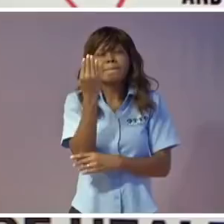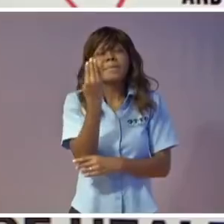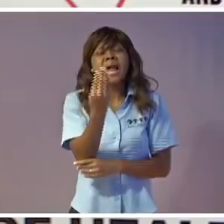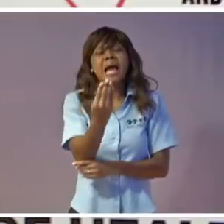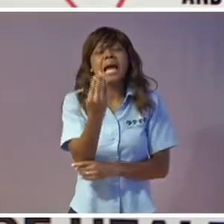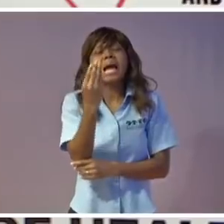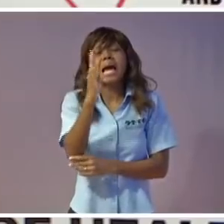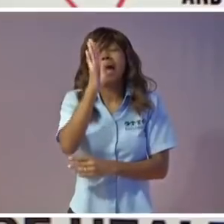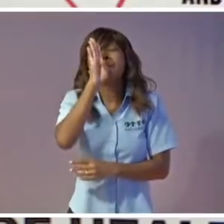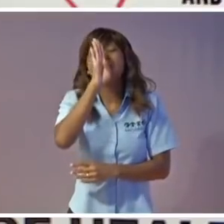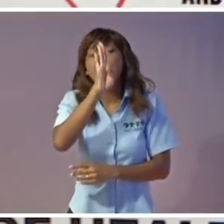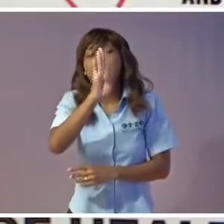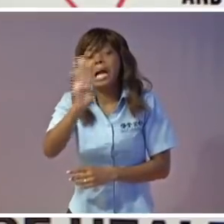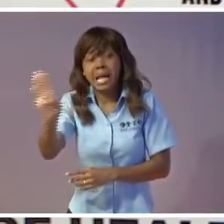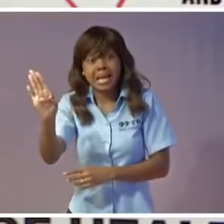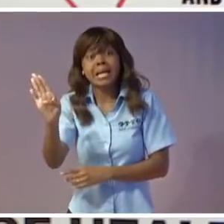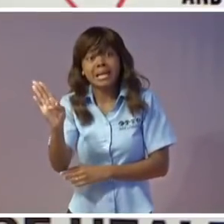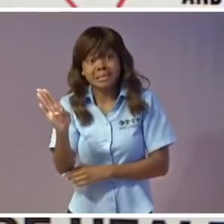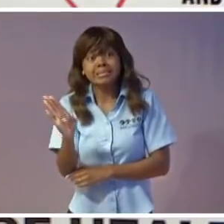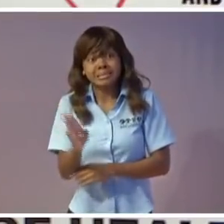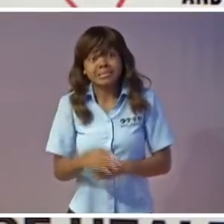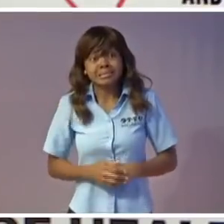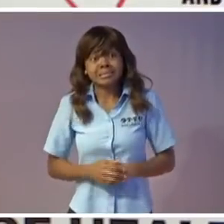administered around the world.